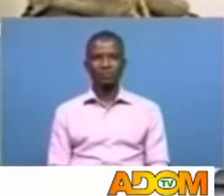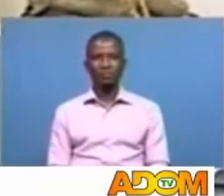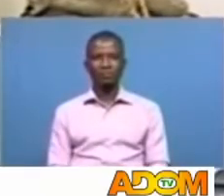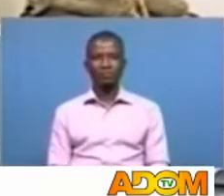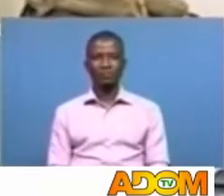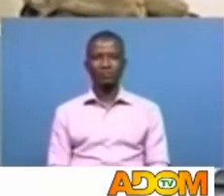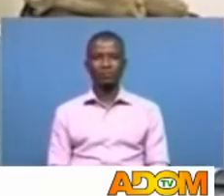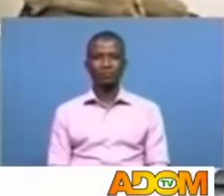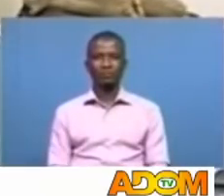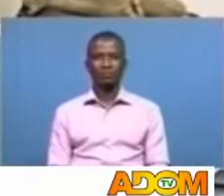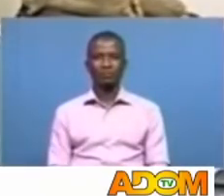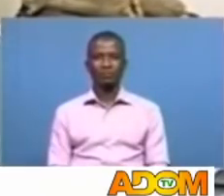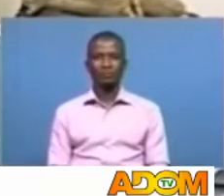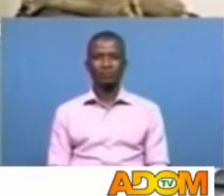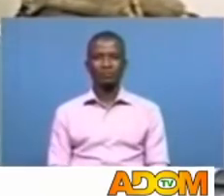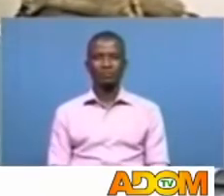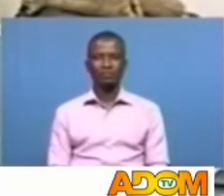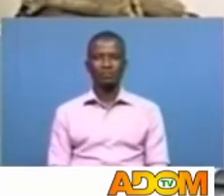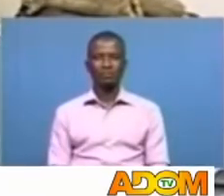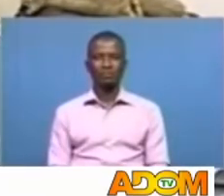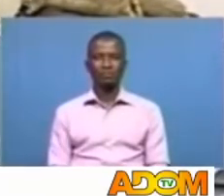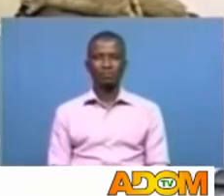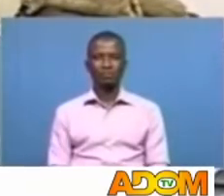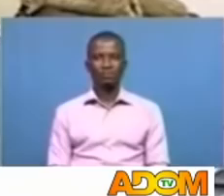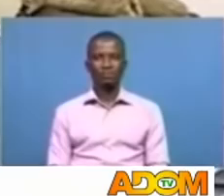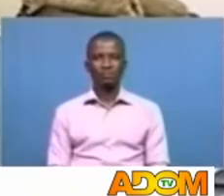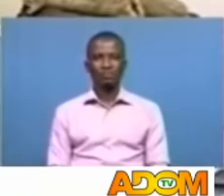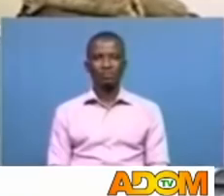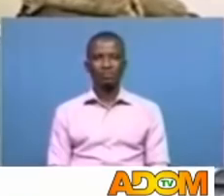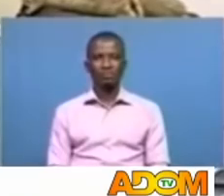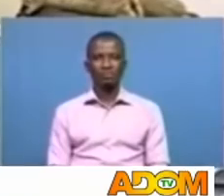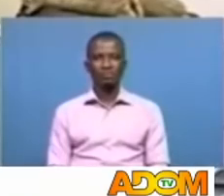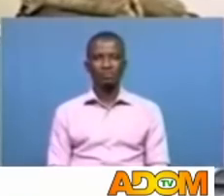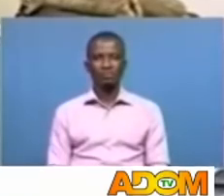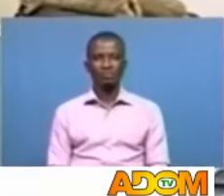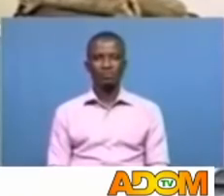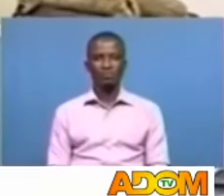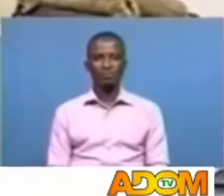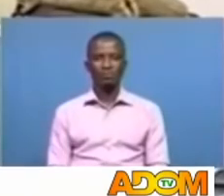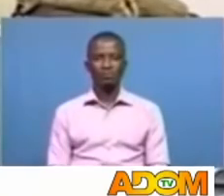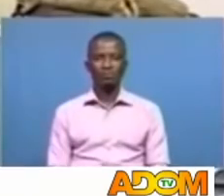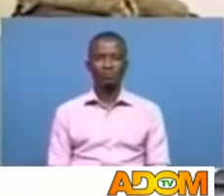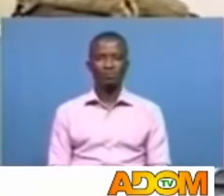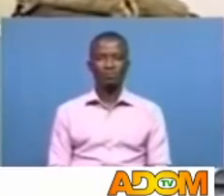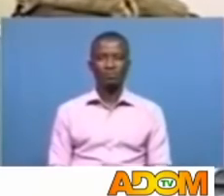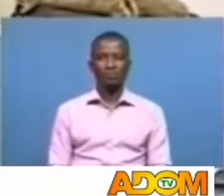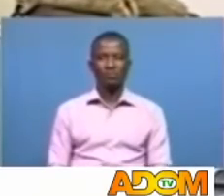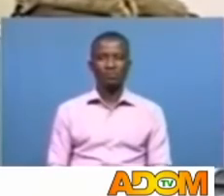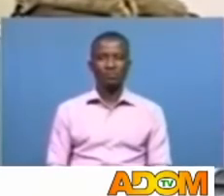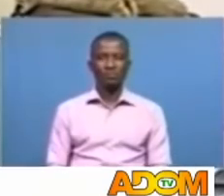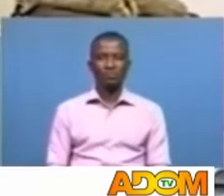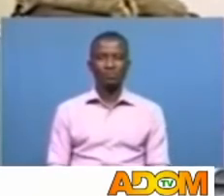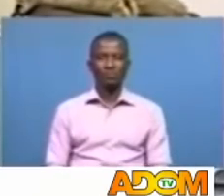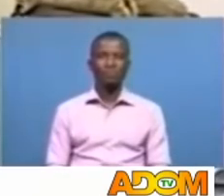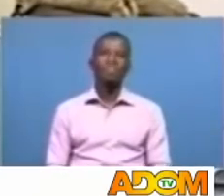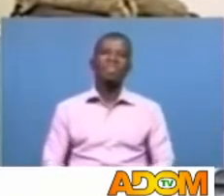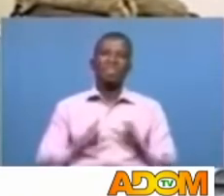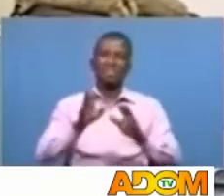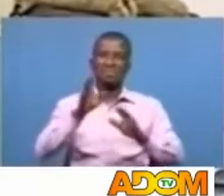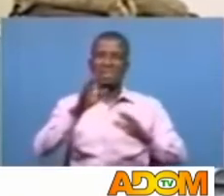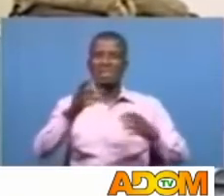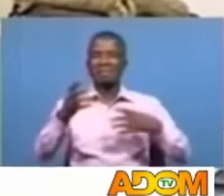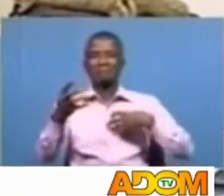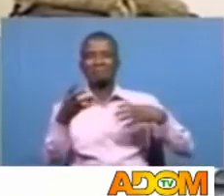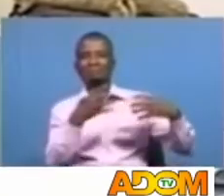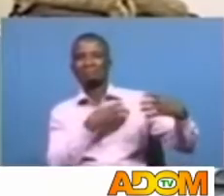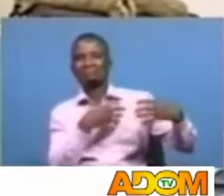Lords, what has been done is that there has been arguments